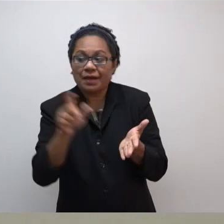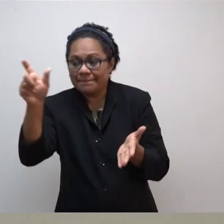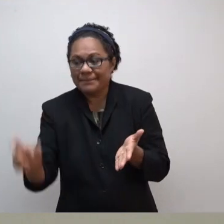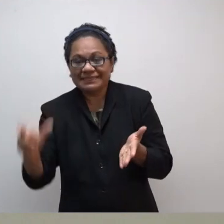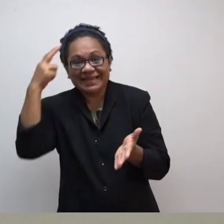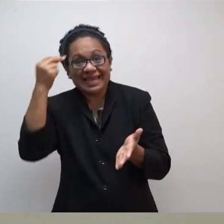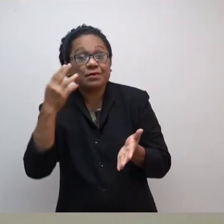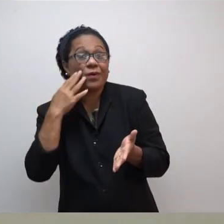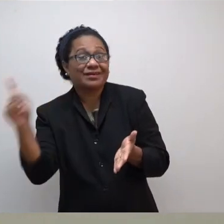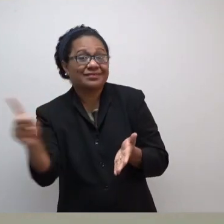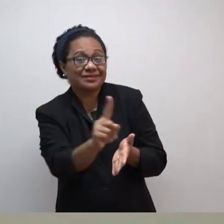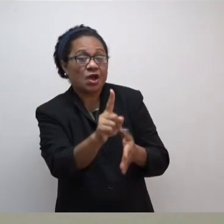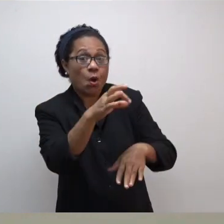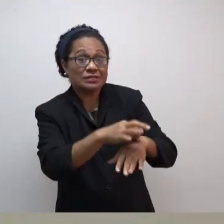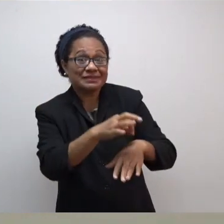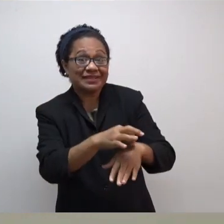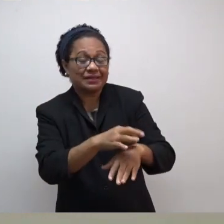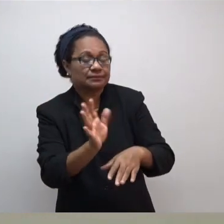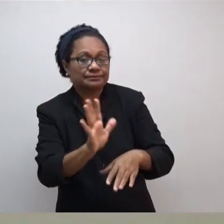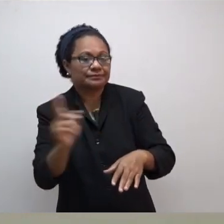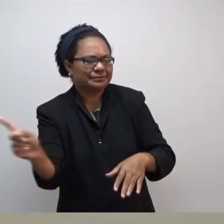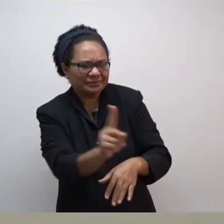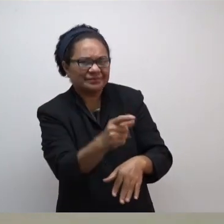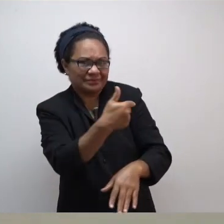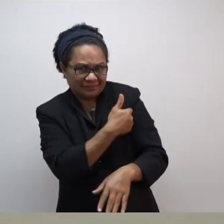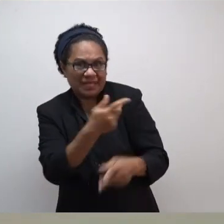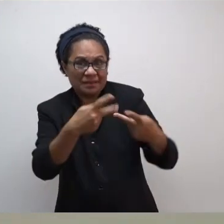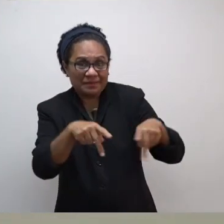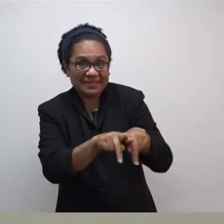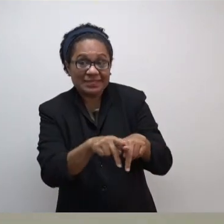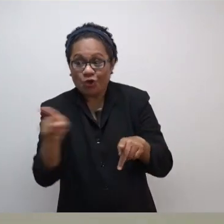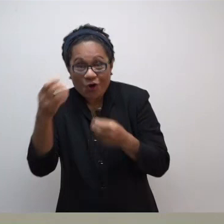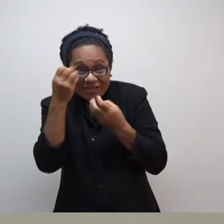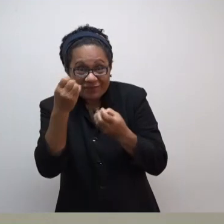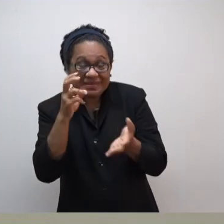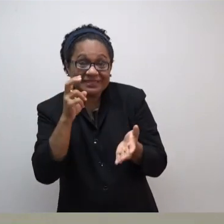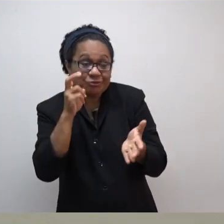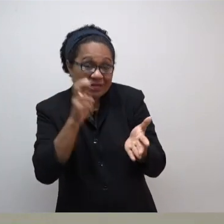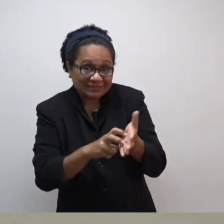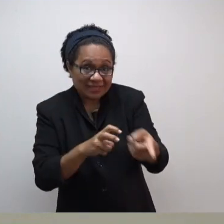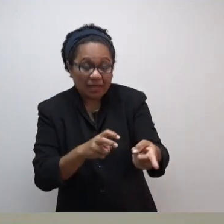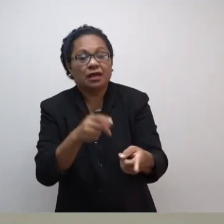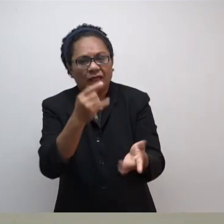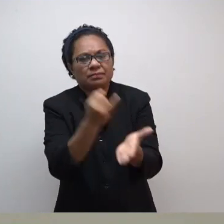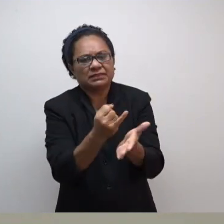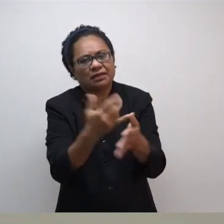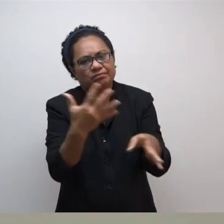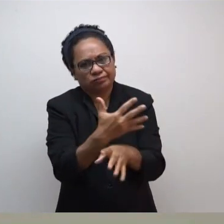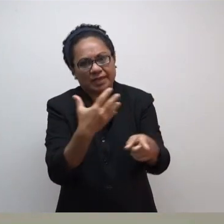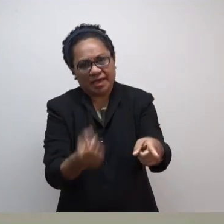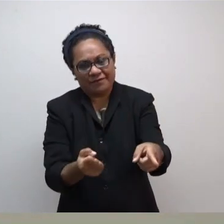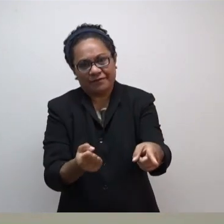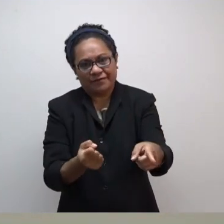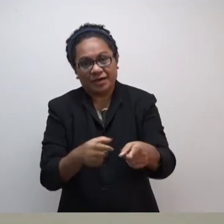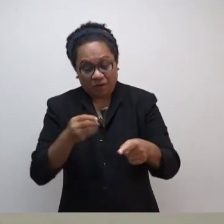they went to get their first jab and the digital recording of that. So as you know that there are